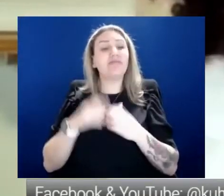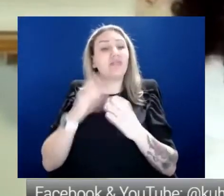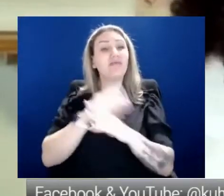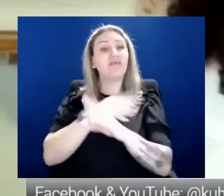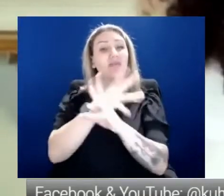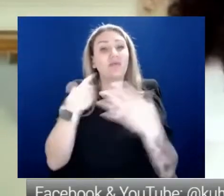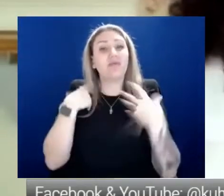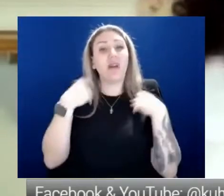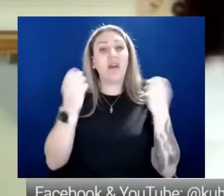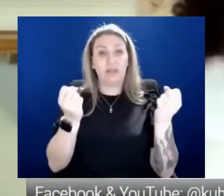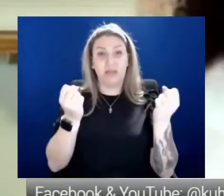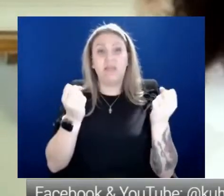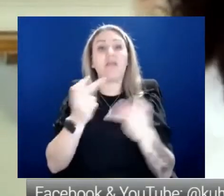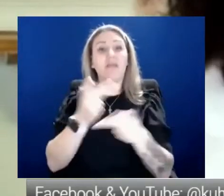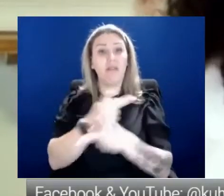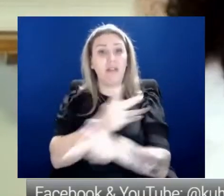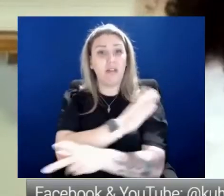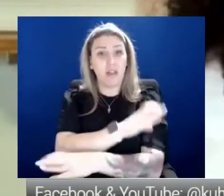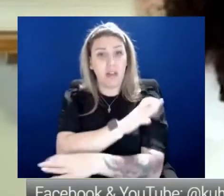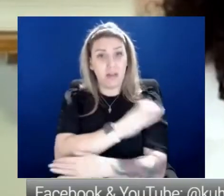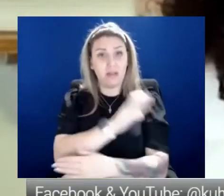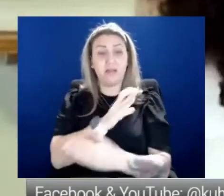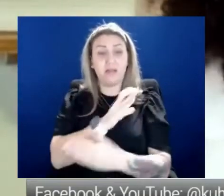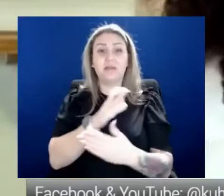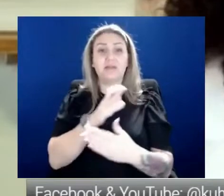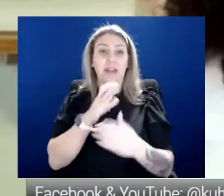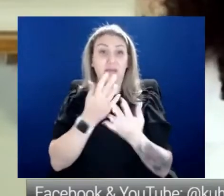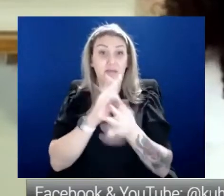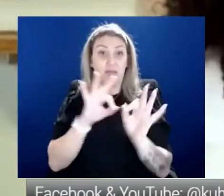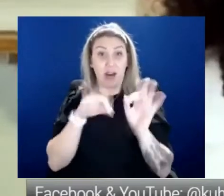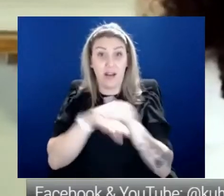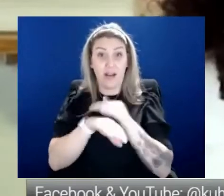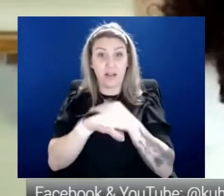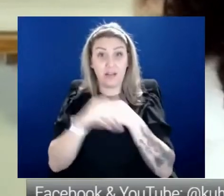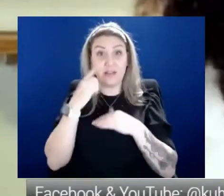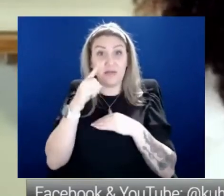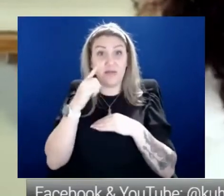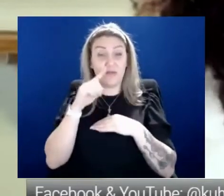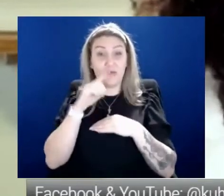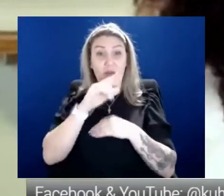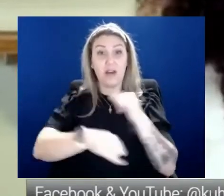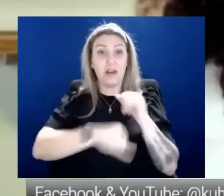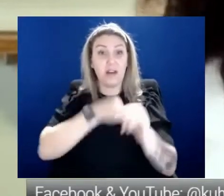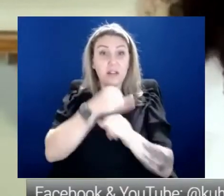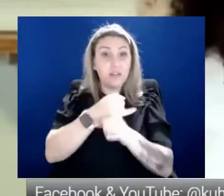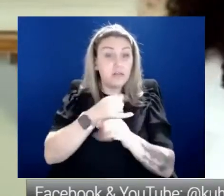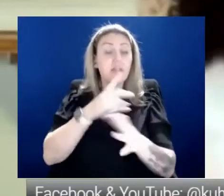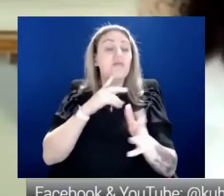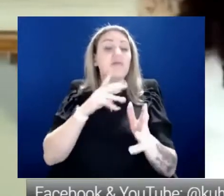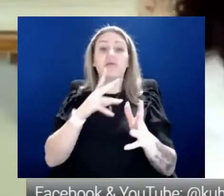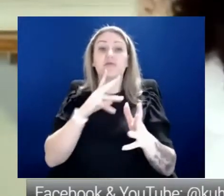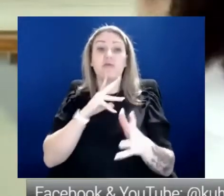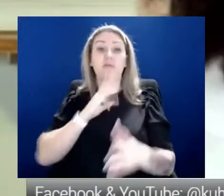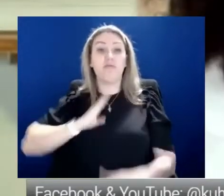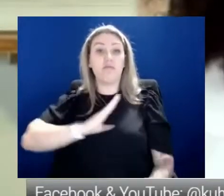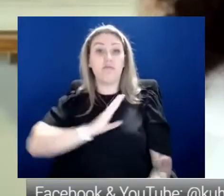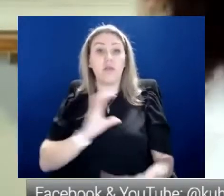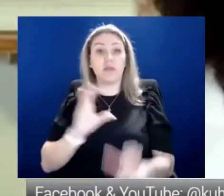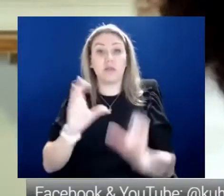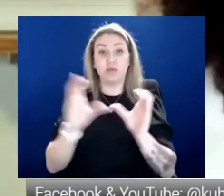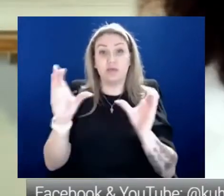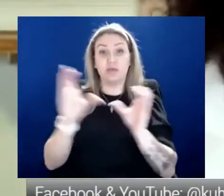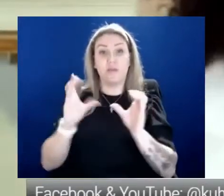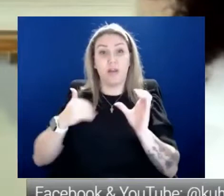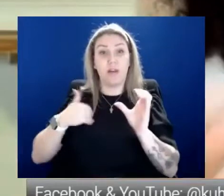will provide you with free access to an international board certified lactation consultant for a prenatal visit at